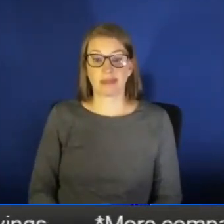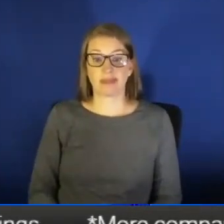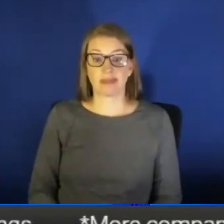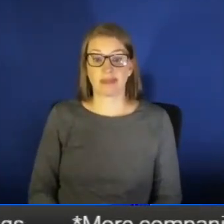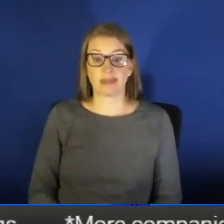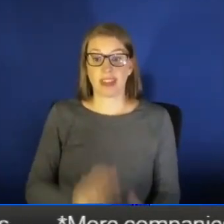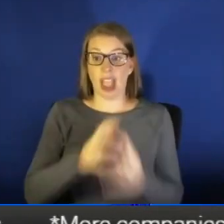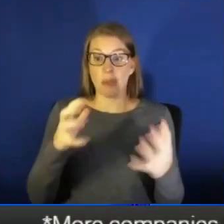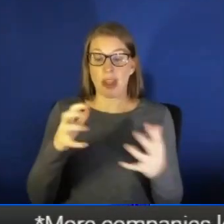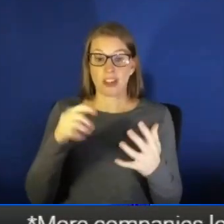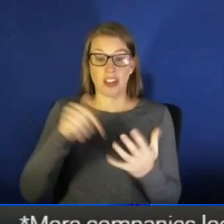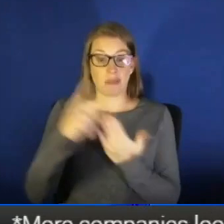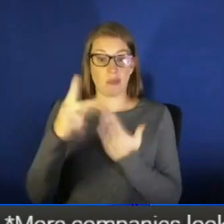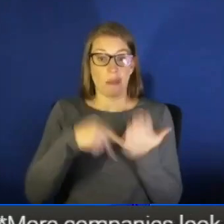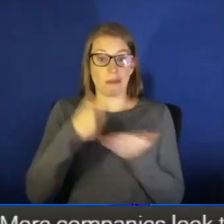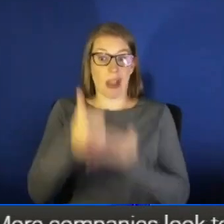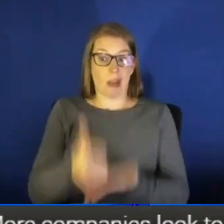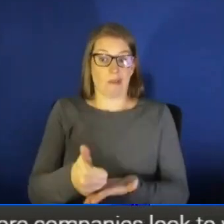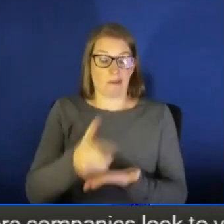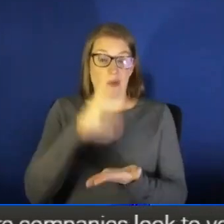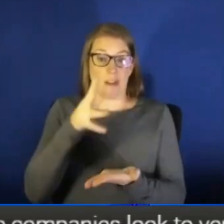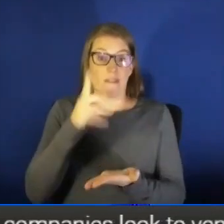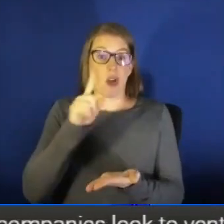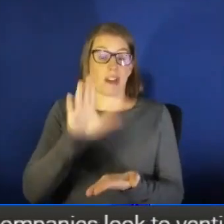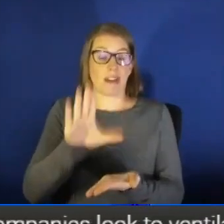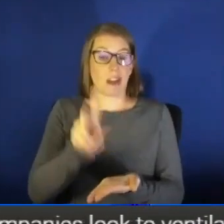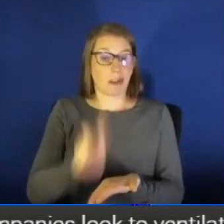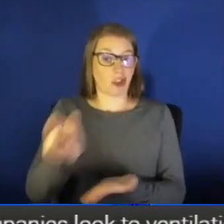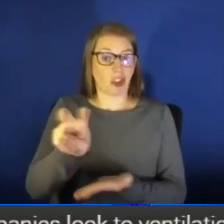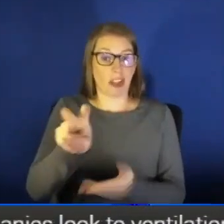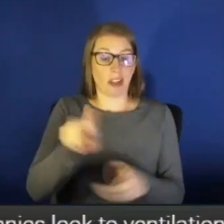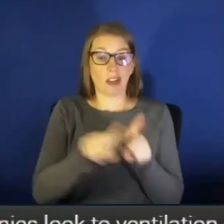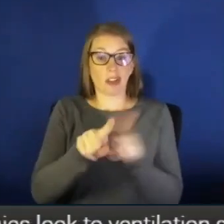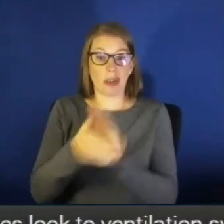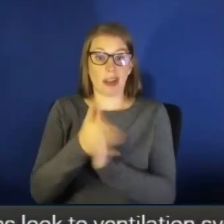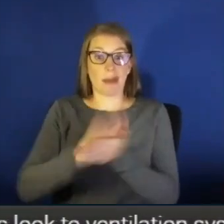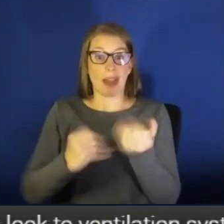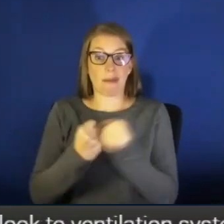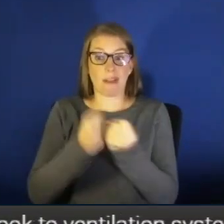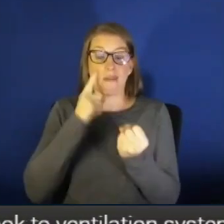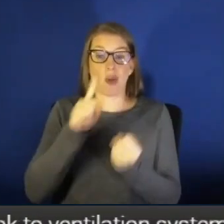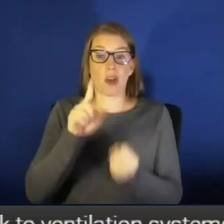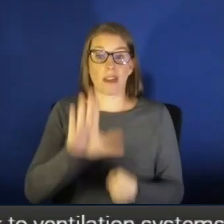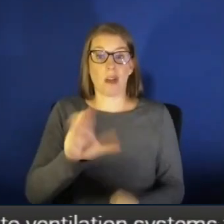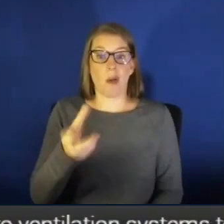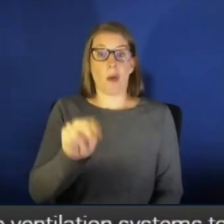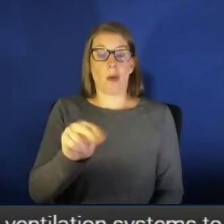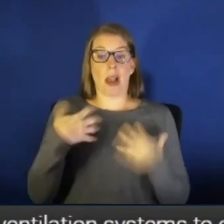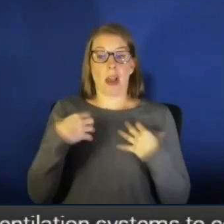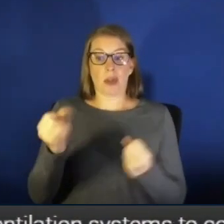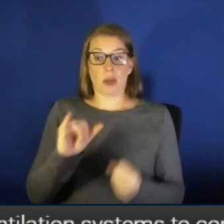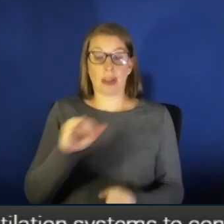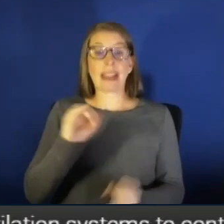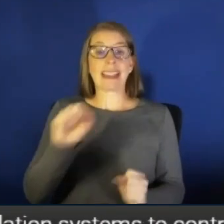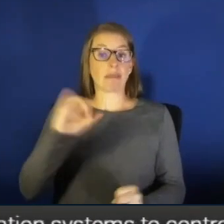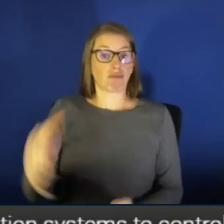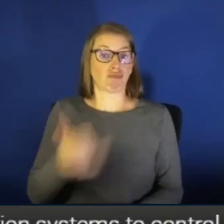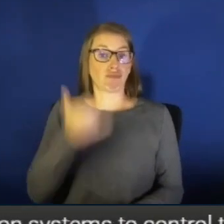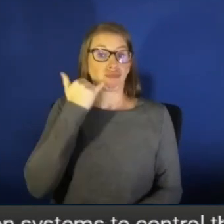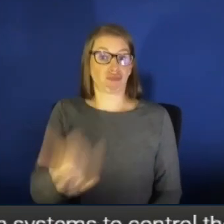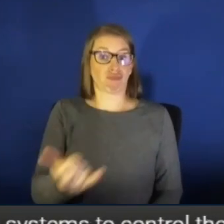journey, and to be advocates for their own health as well. Good. That's a great piece of information. You can pick up the phone and make your own phone